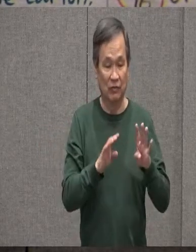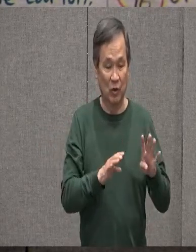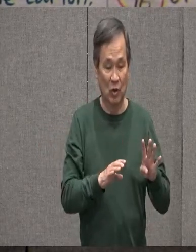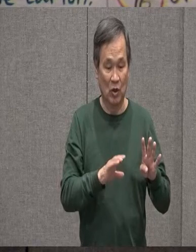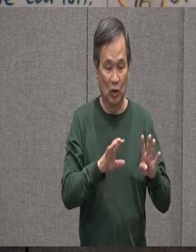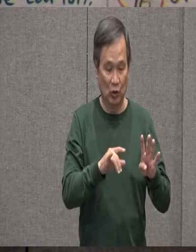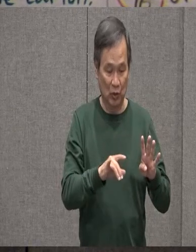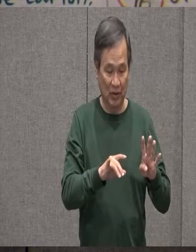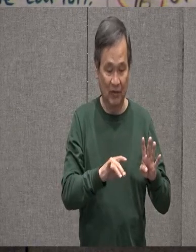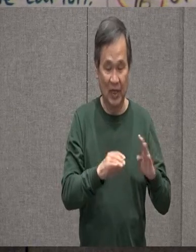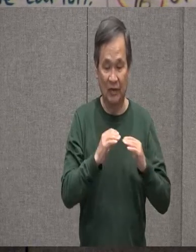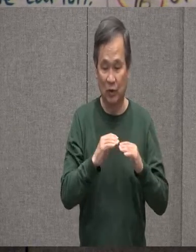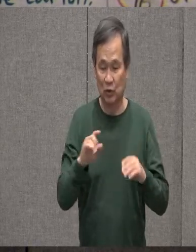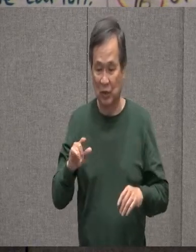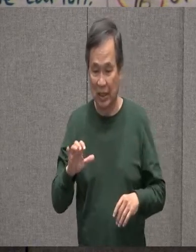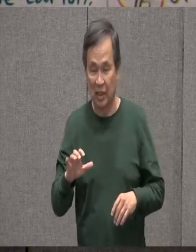100.